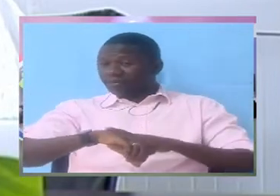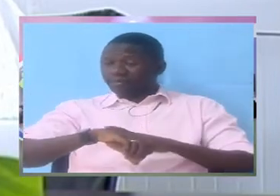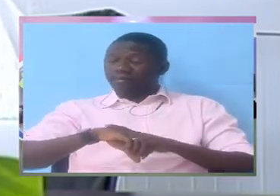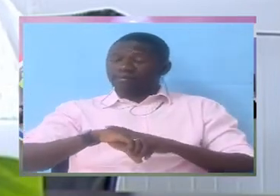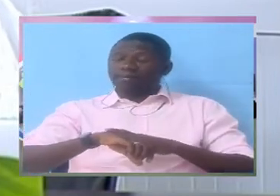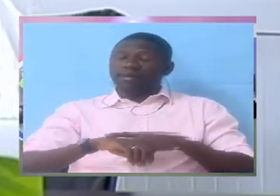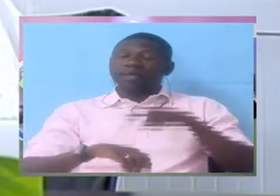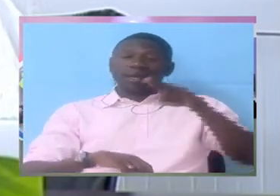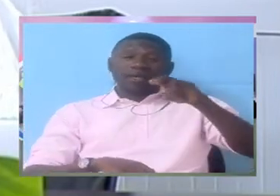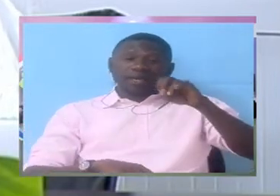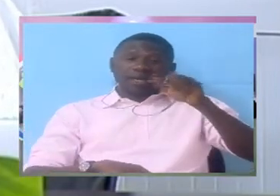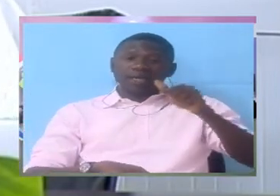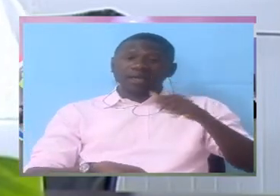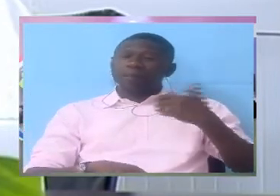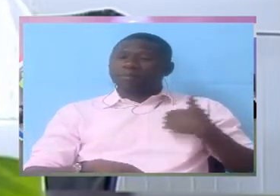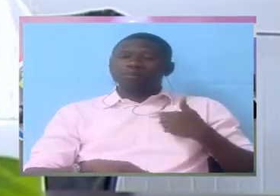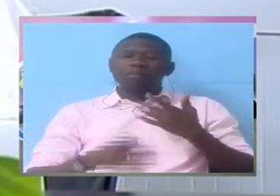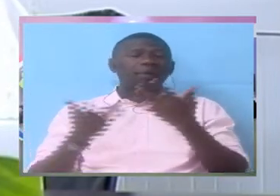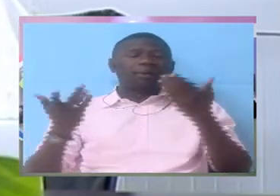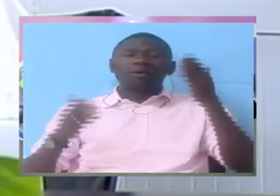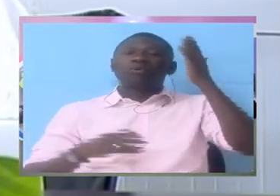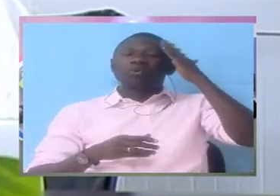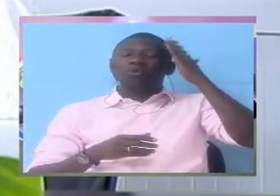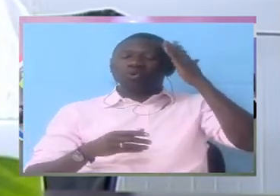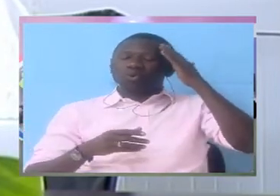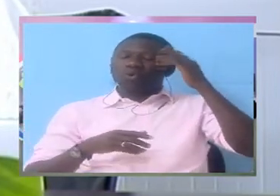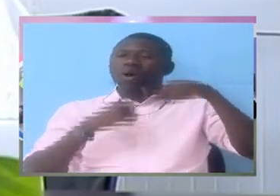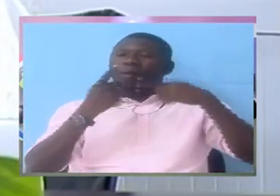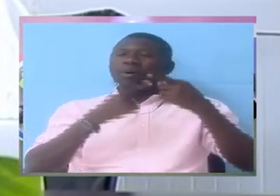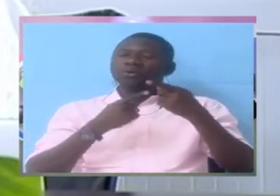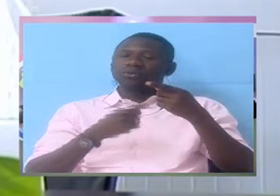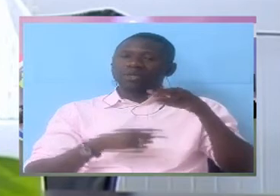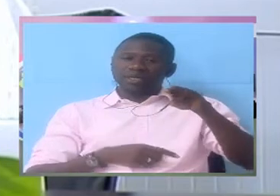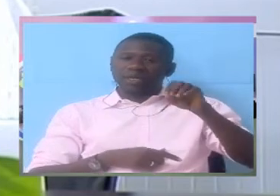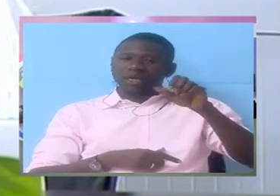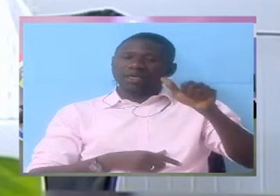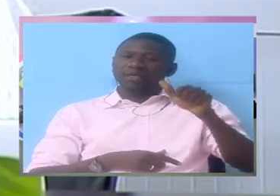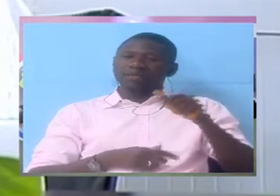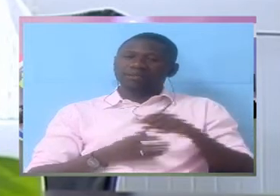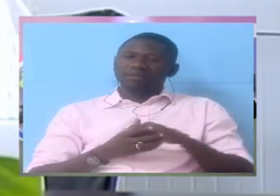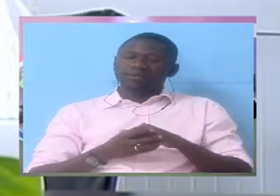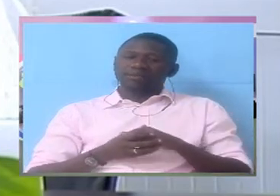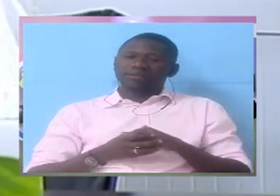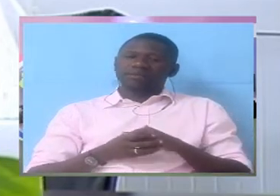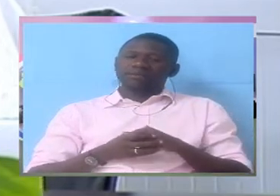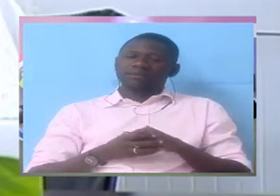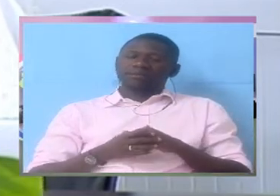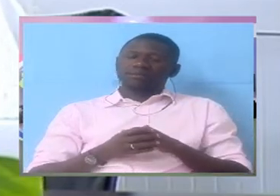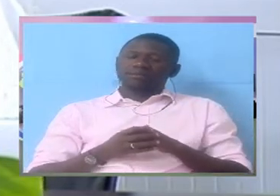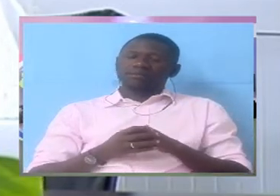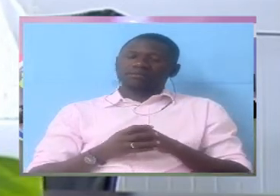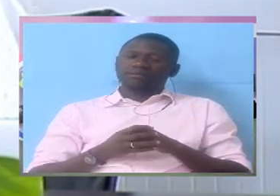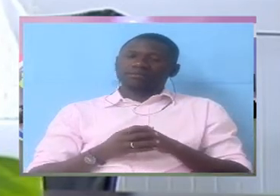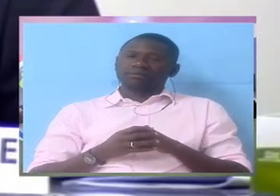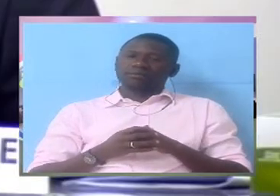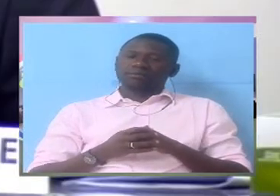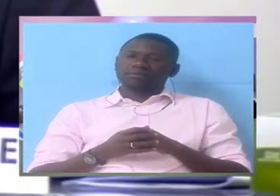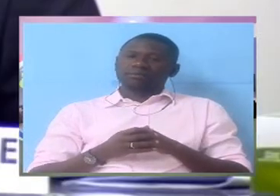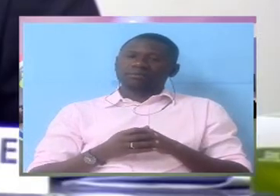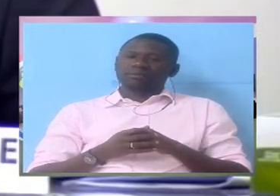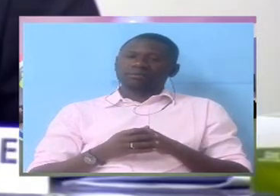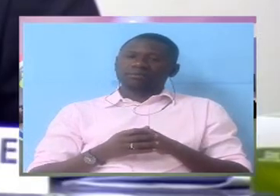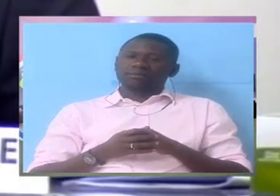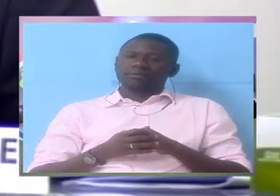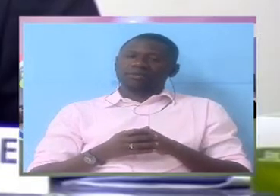NIA was so popular. NIA told Alunung Hanifo. Or notorious. And the people. Or notorious.